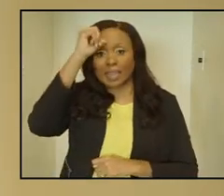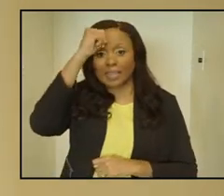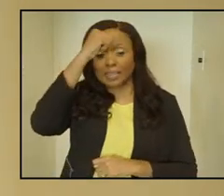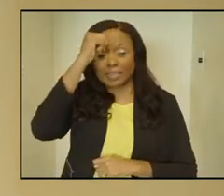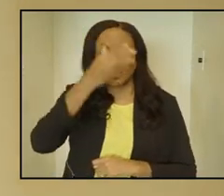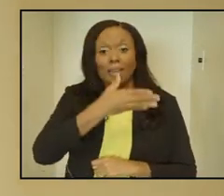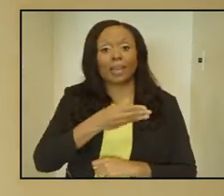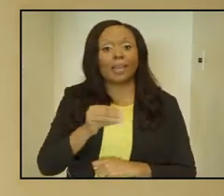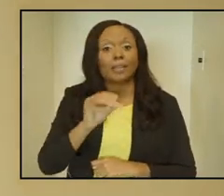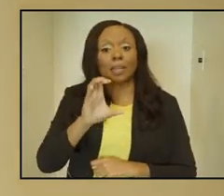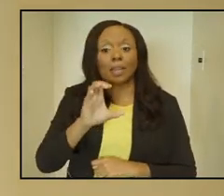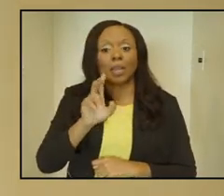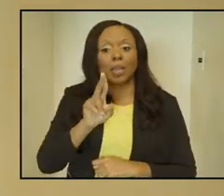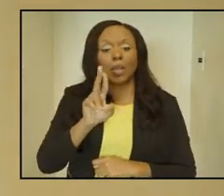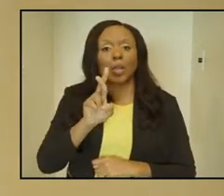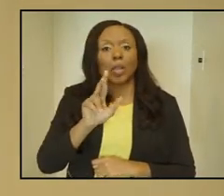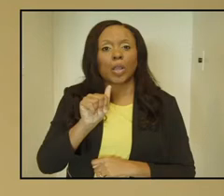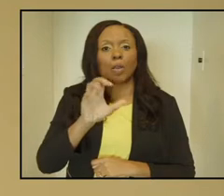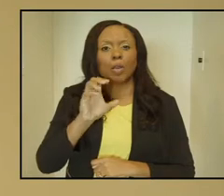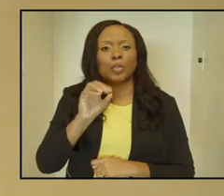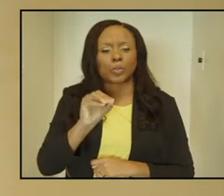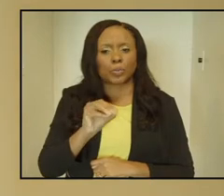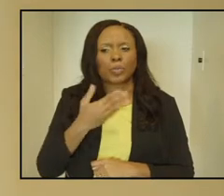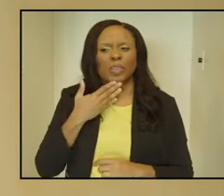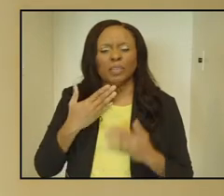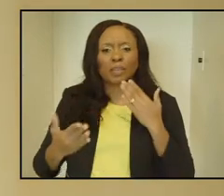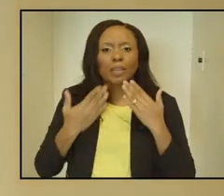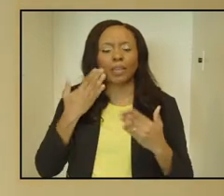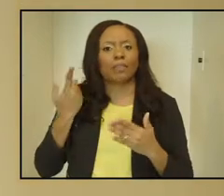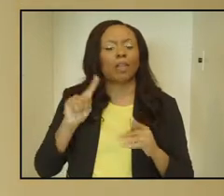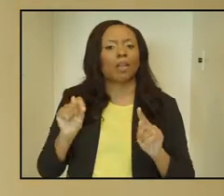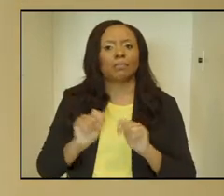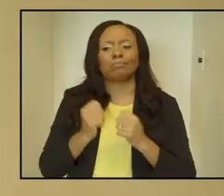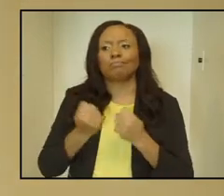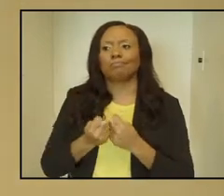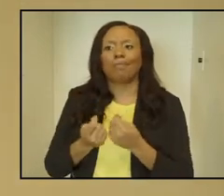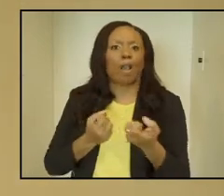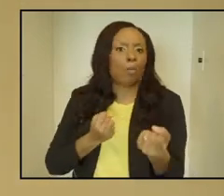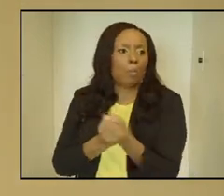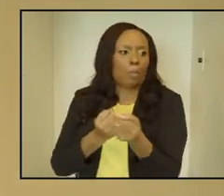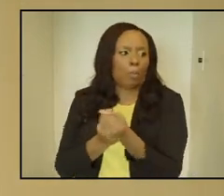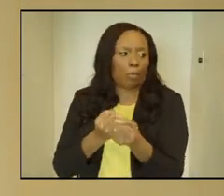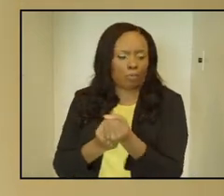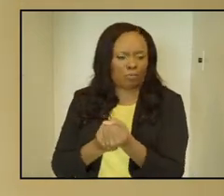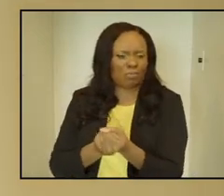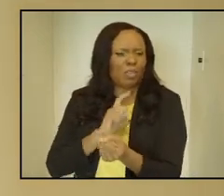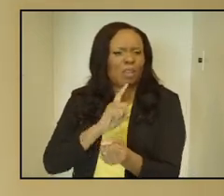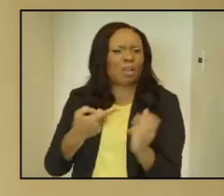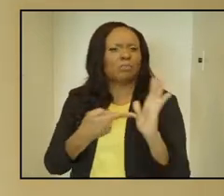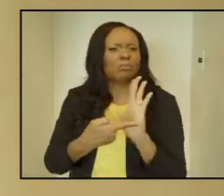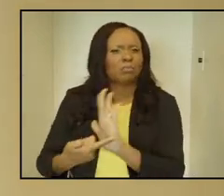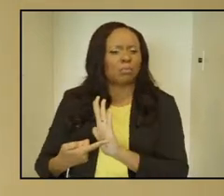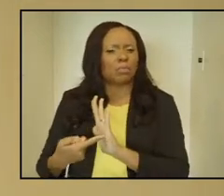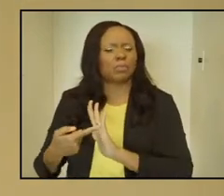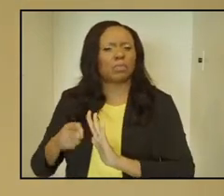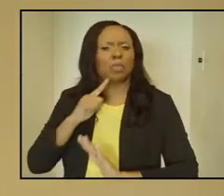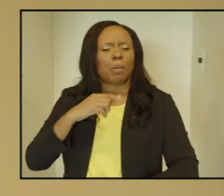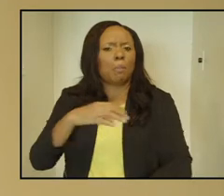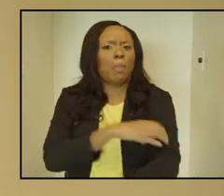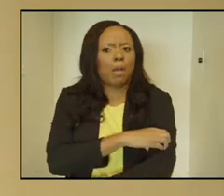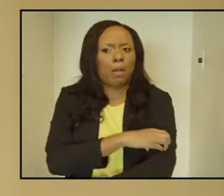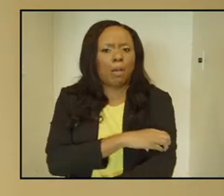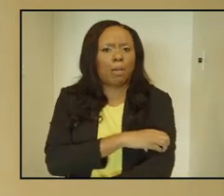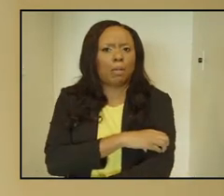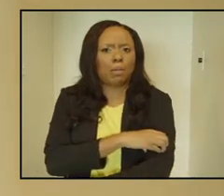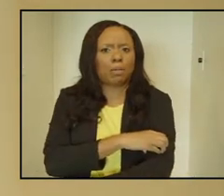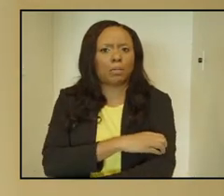for your outstanding teaming and delivery. This project allowed us to demonstrate the power of our firm and what we refer to